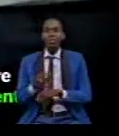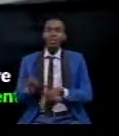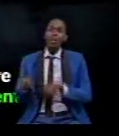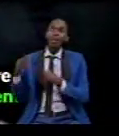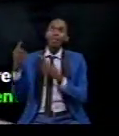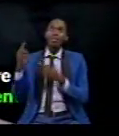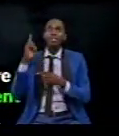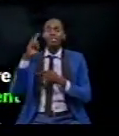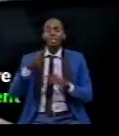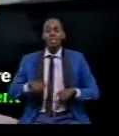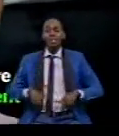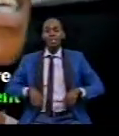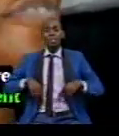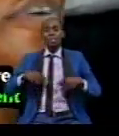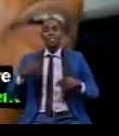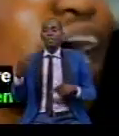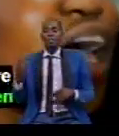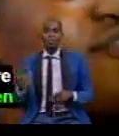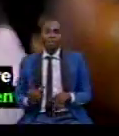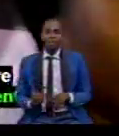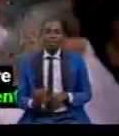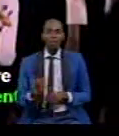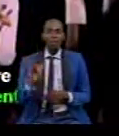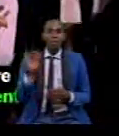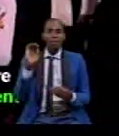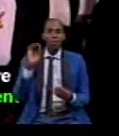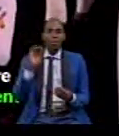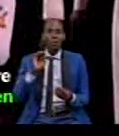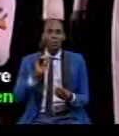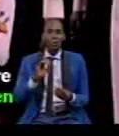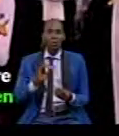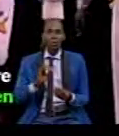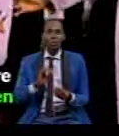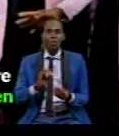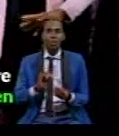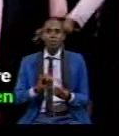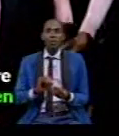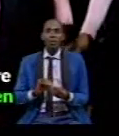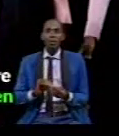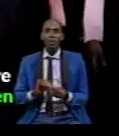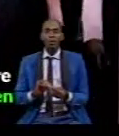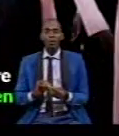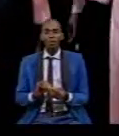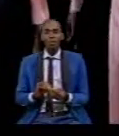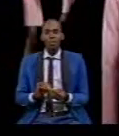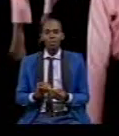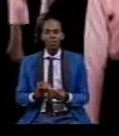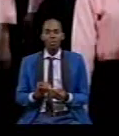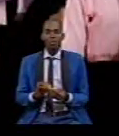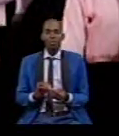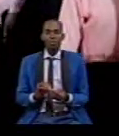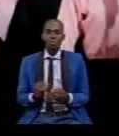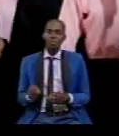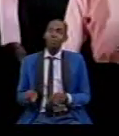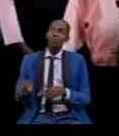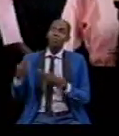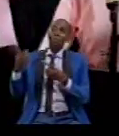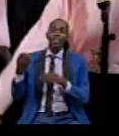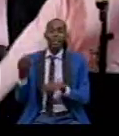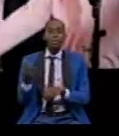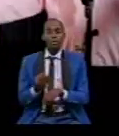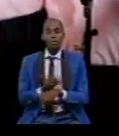still this pride of the depraved man in their